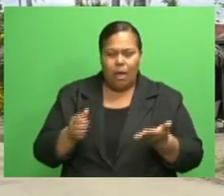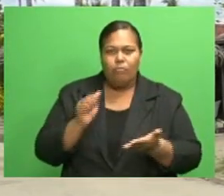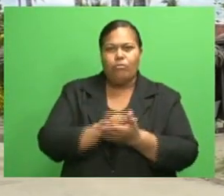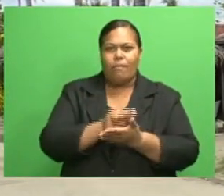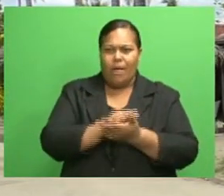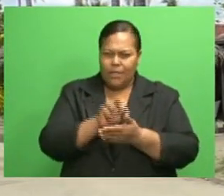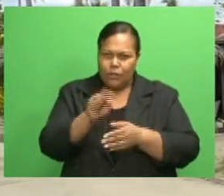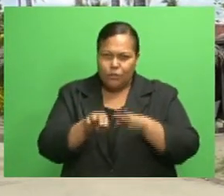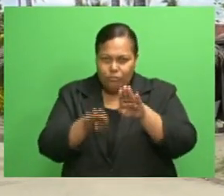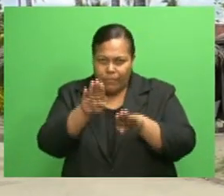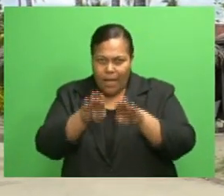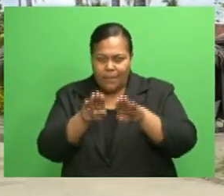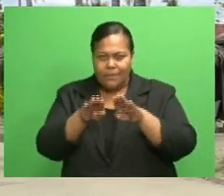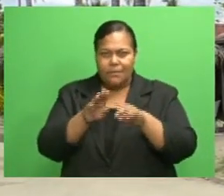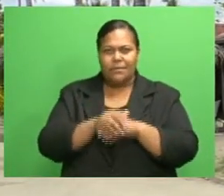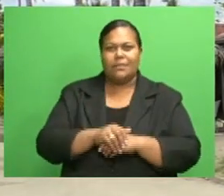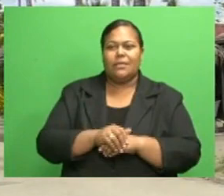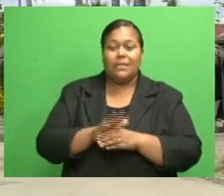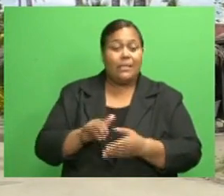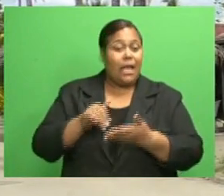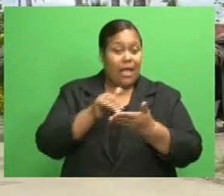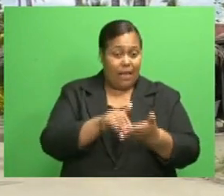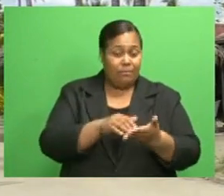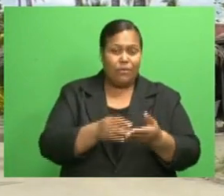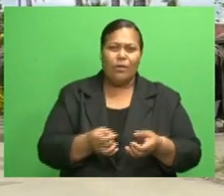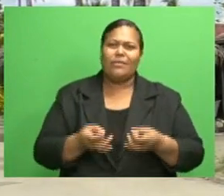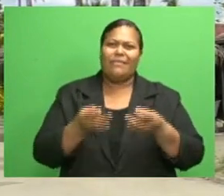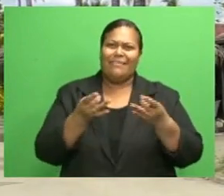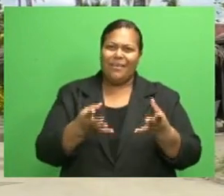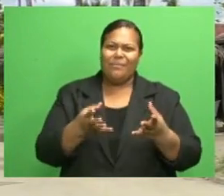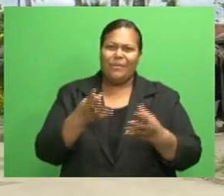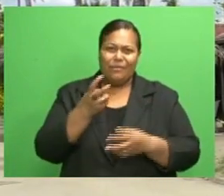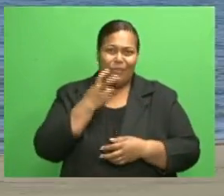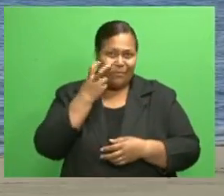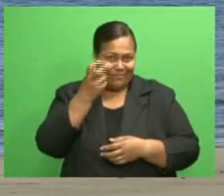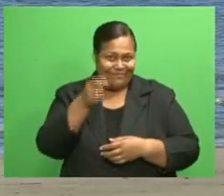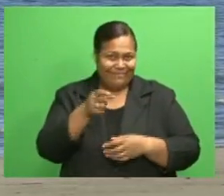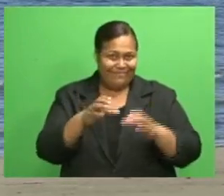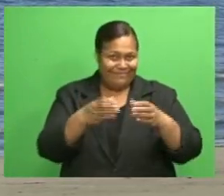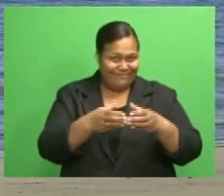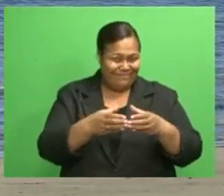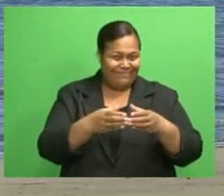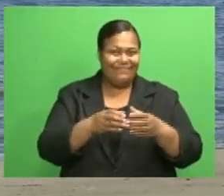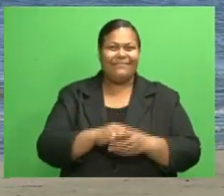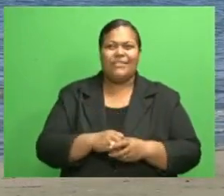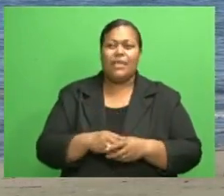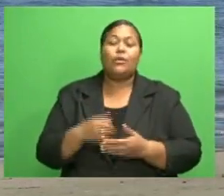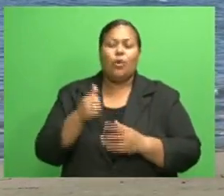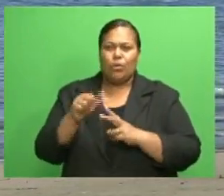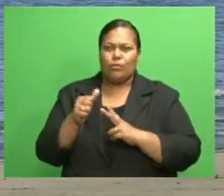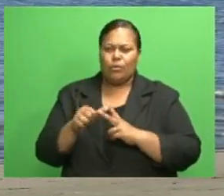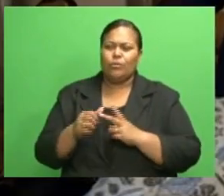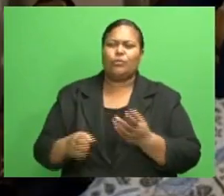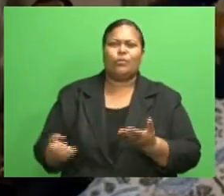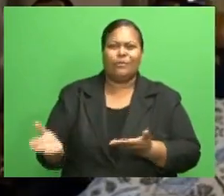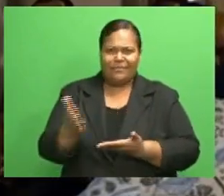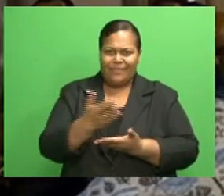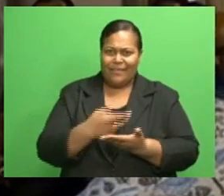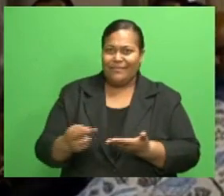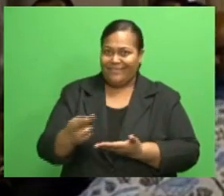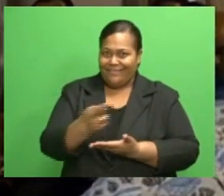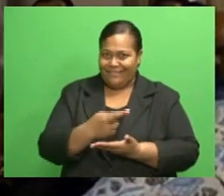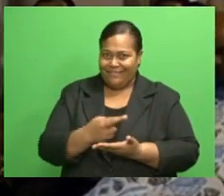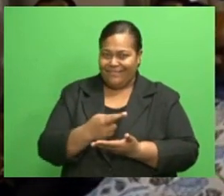ensure help is available for an ailing industry while also collecting taxes for public expenditure. But if you just give an